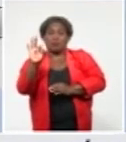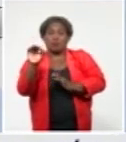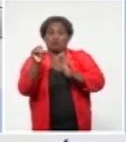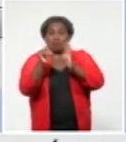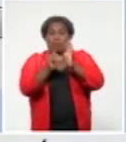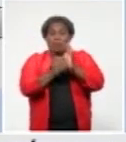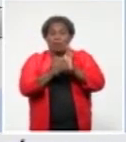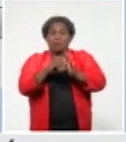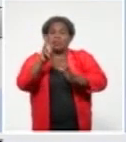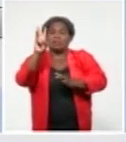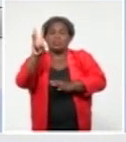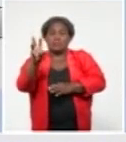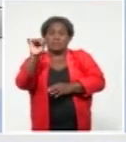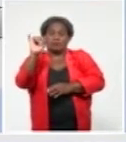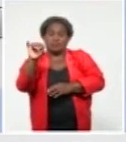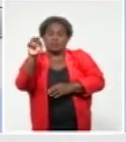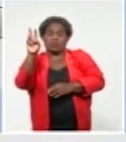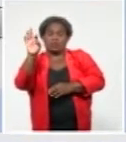11,698,368 confirmed cases.